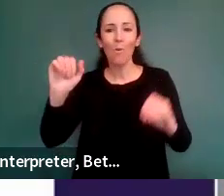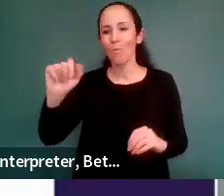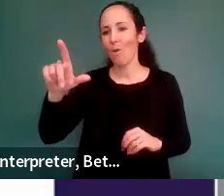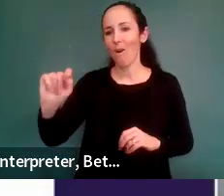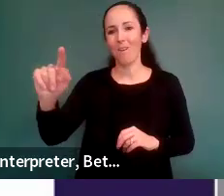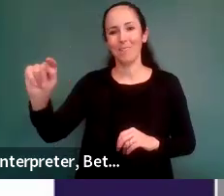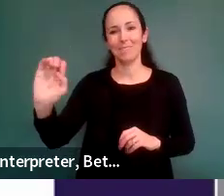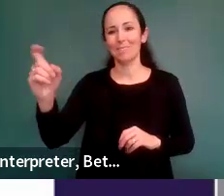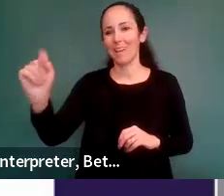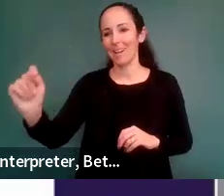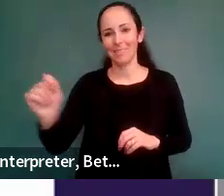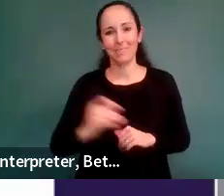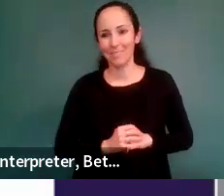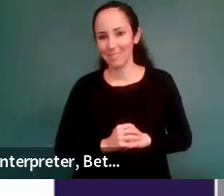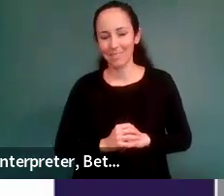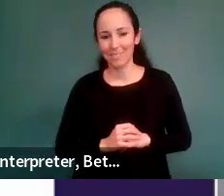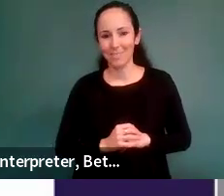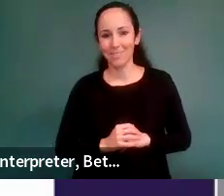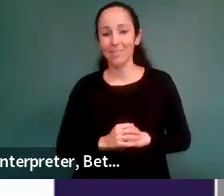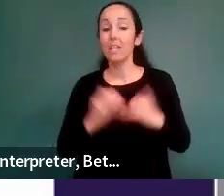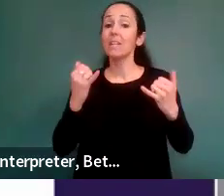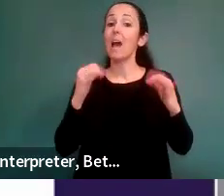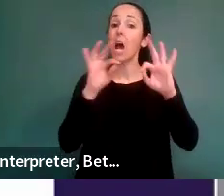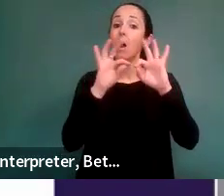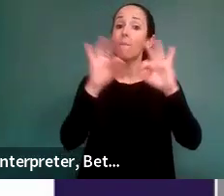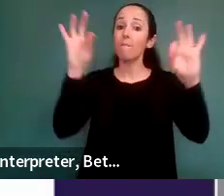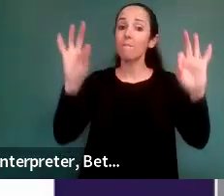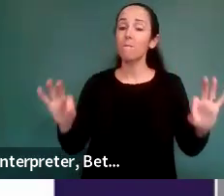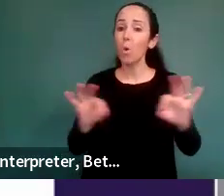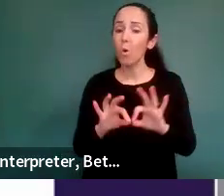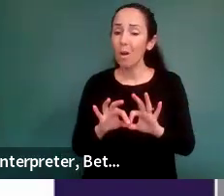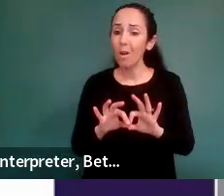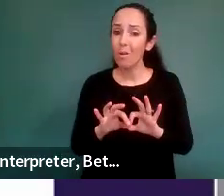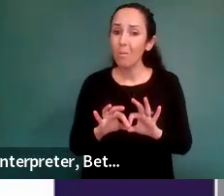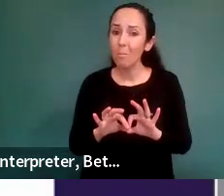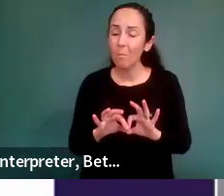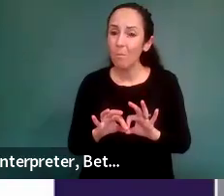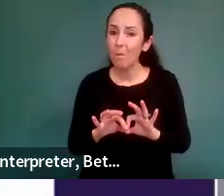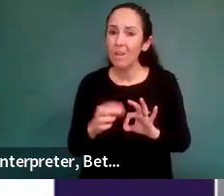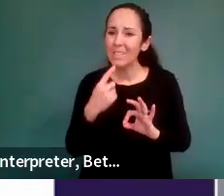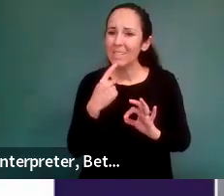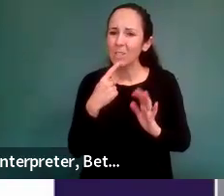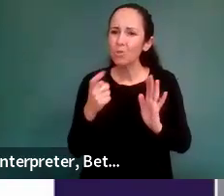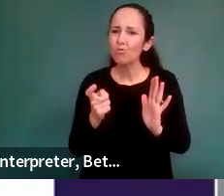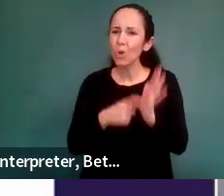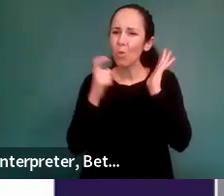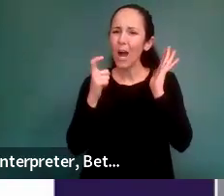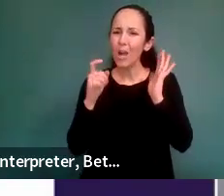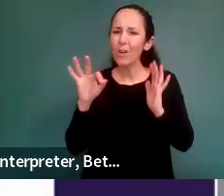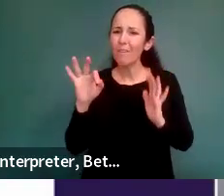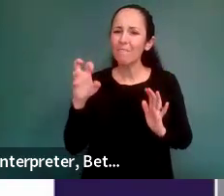name colon. Now I'm looking at a form. Blank left parent required blank. Left parent required fields are in blue, right parent. Now we're hearing